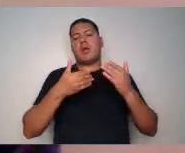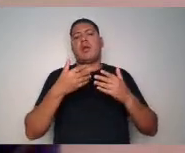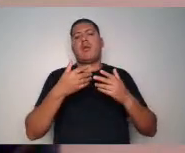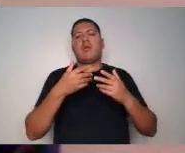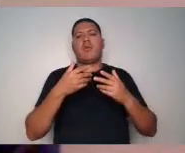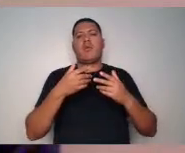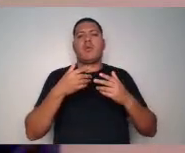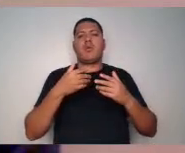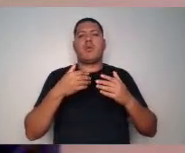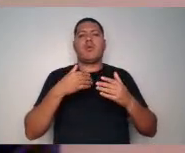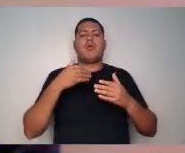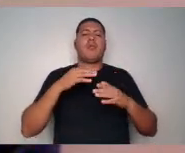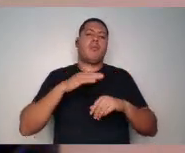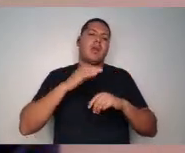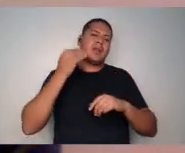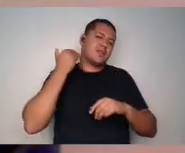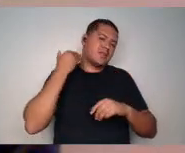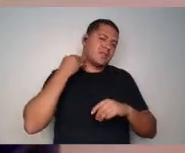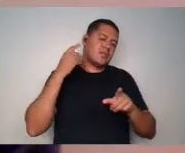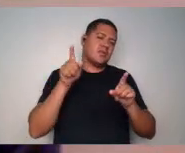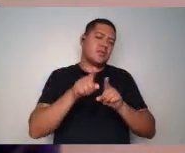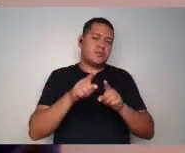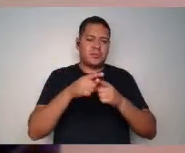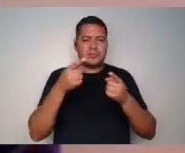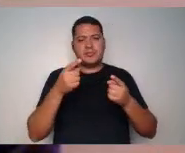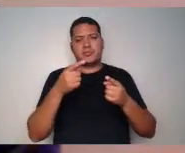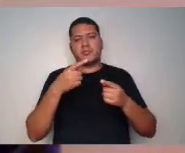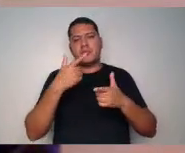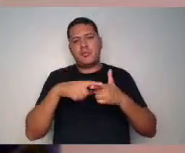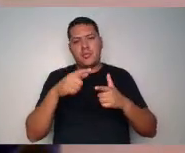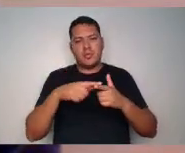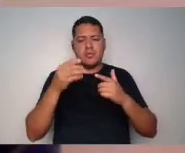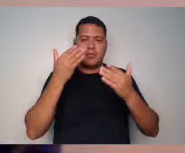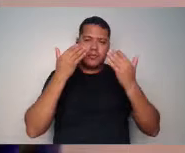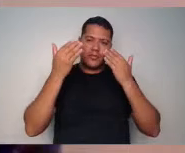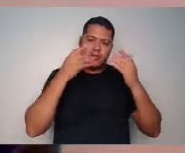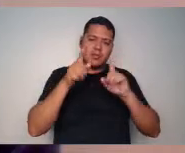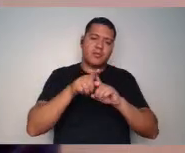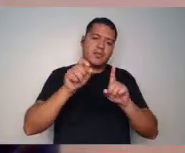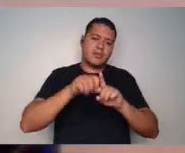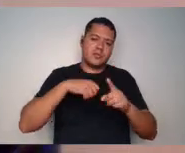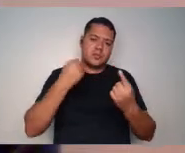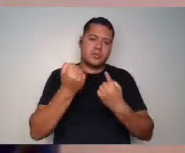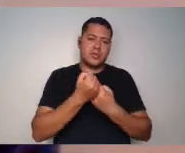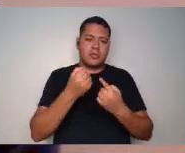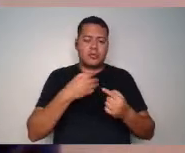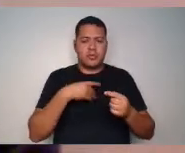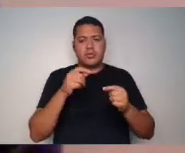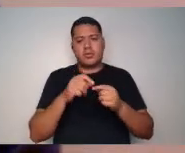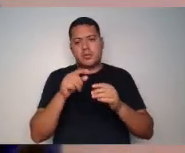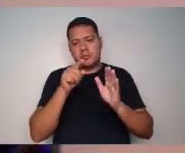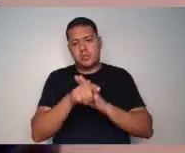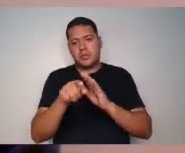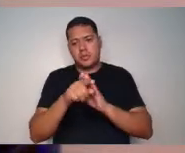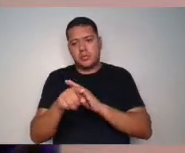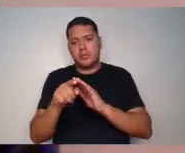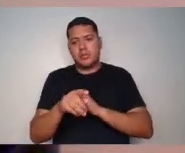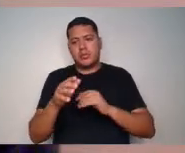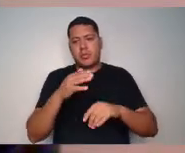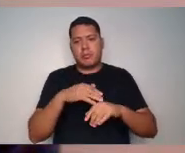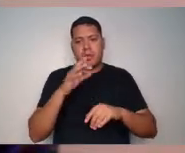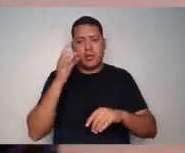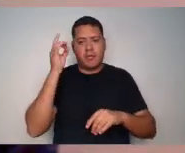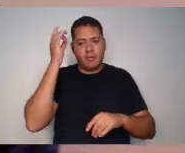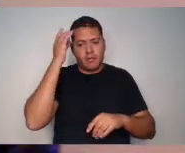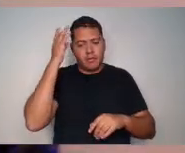have demanded too much out of the workers, and they caused psychological diseases